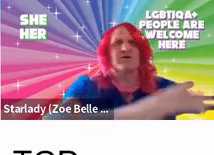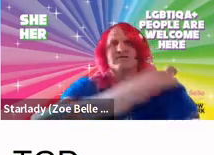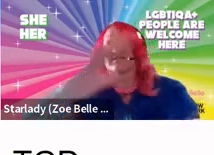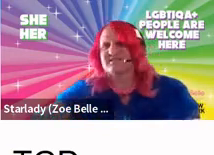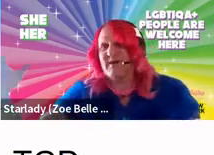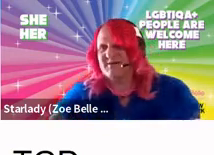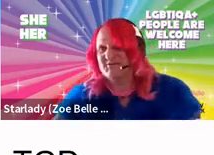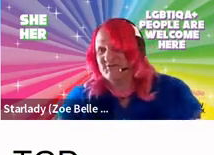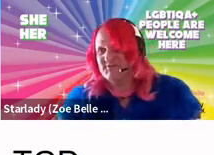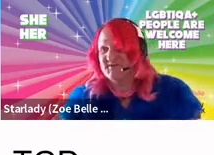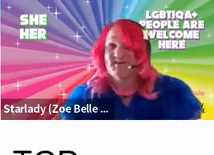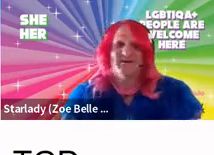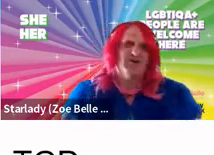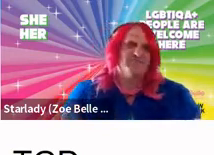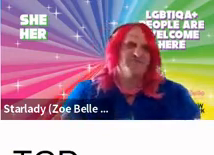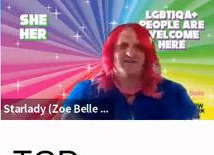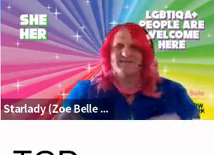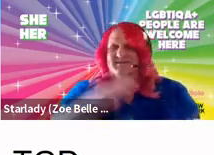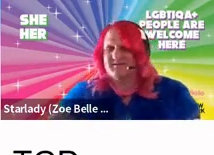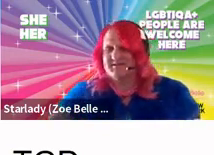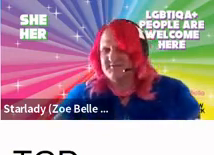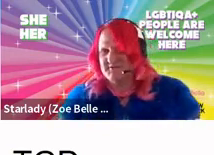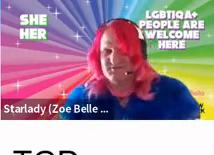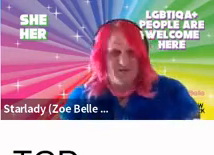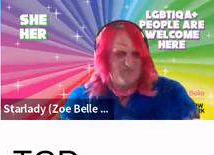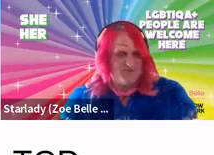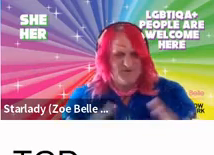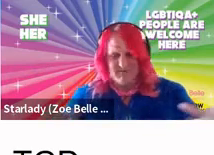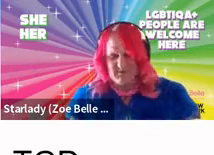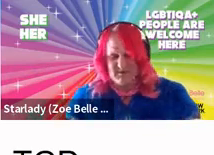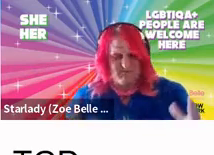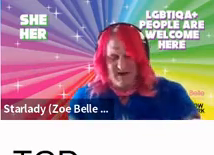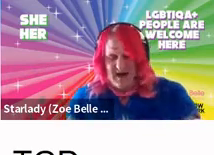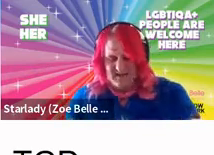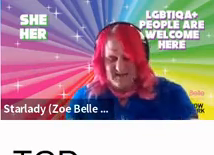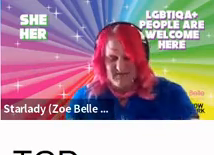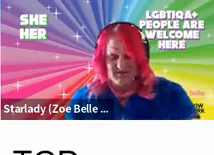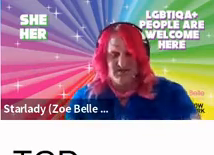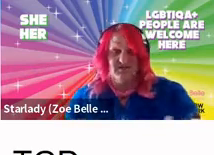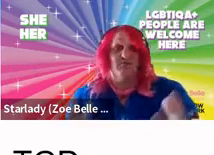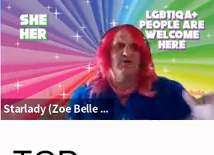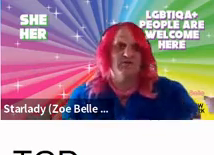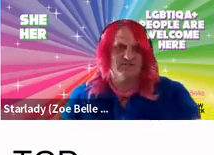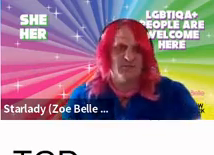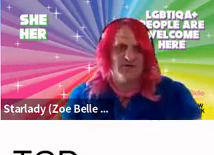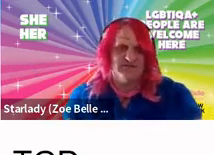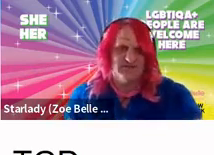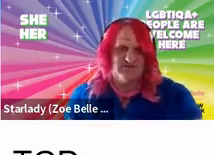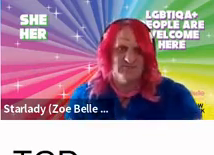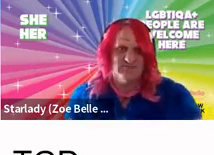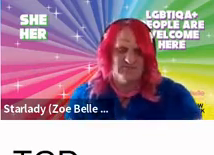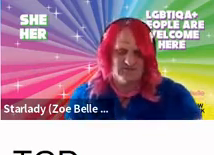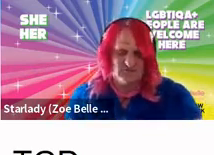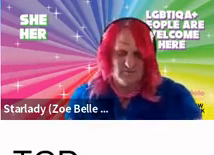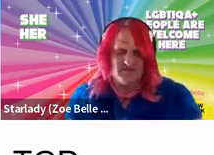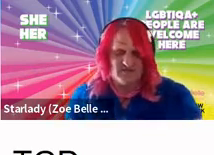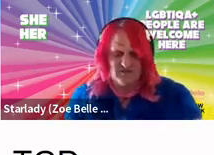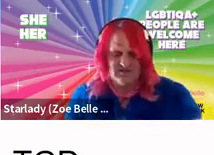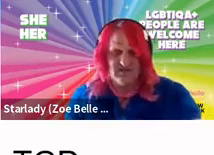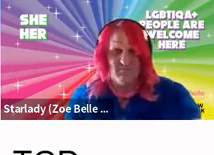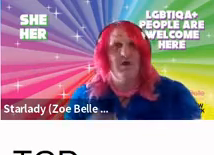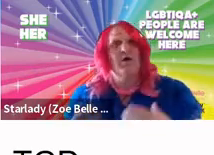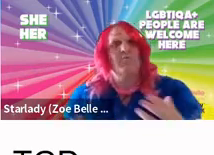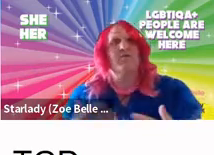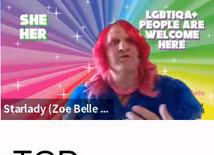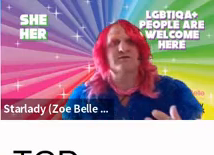that across the spectrum of trans and gender diverse people, regardless of our gender, that we all experience in terms of